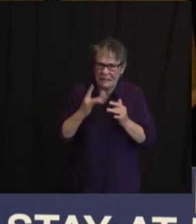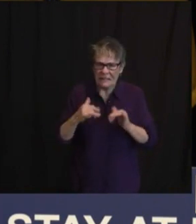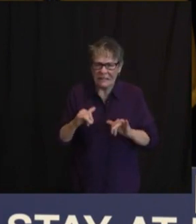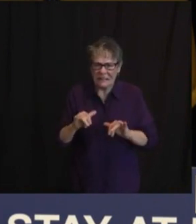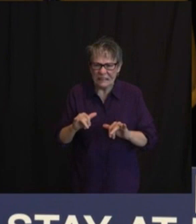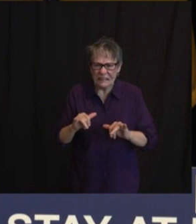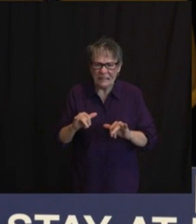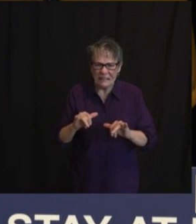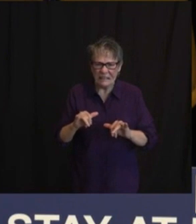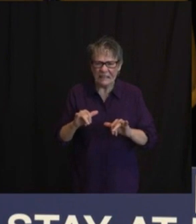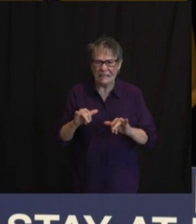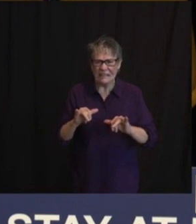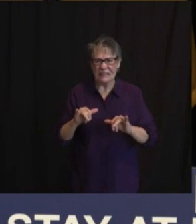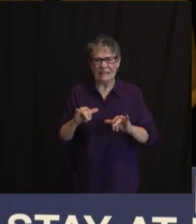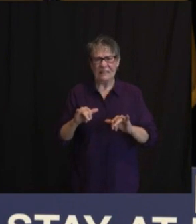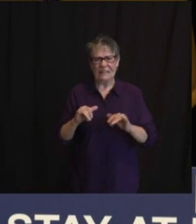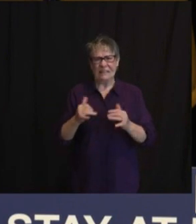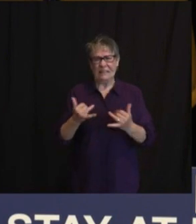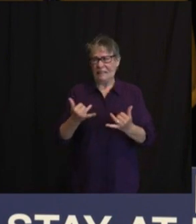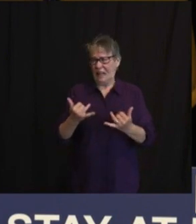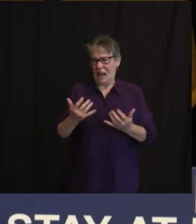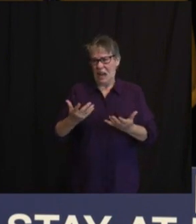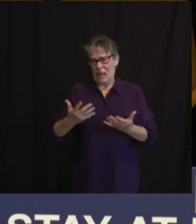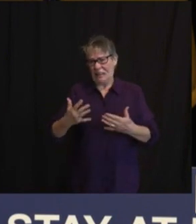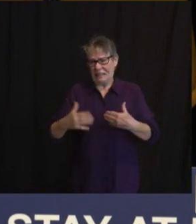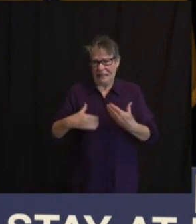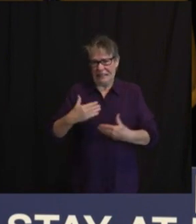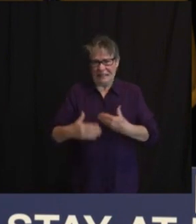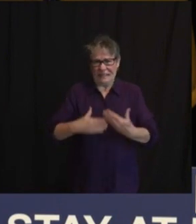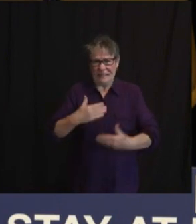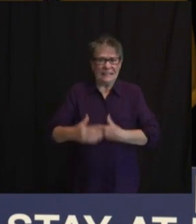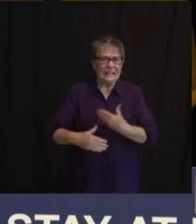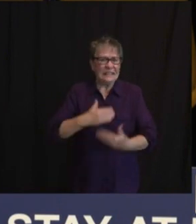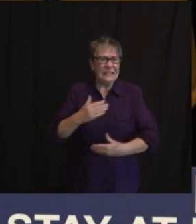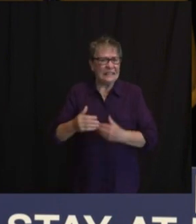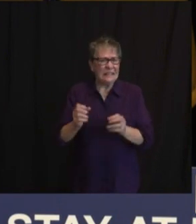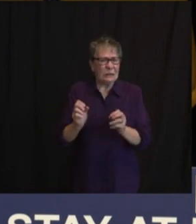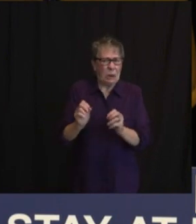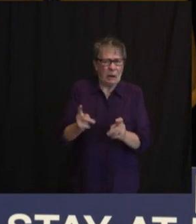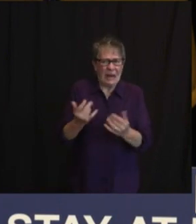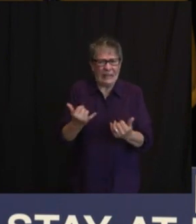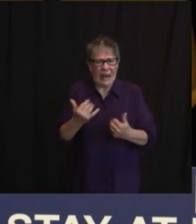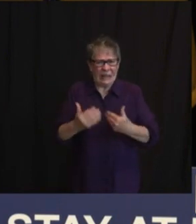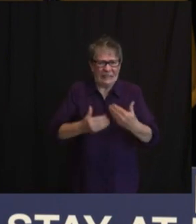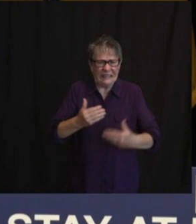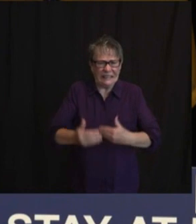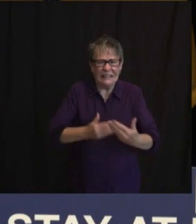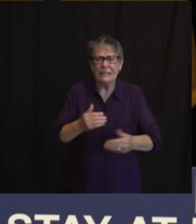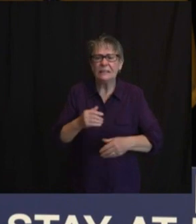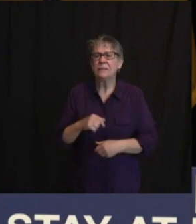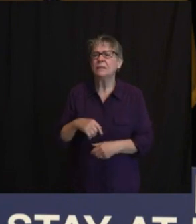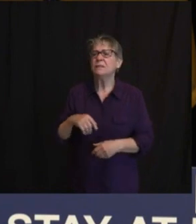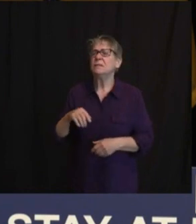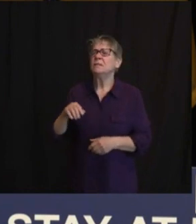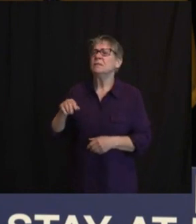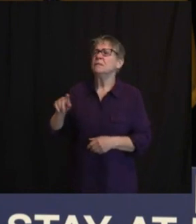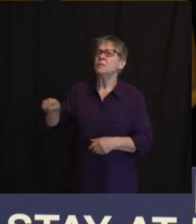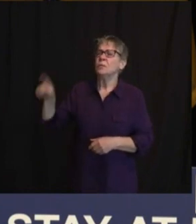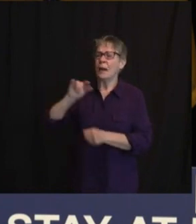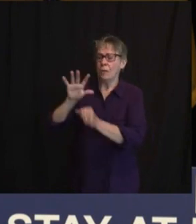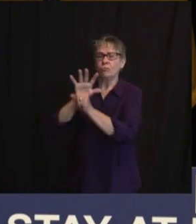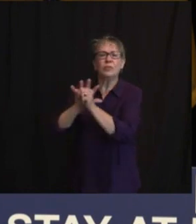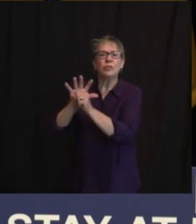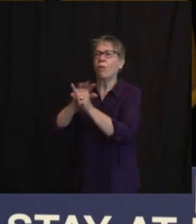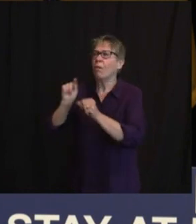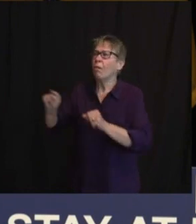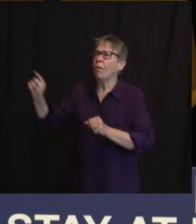joint multi-state agreement to develop a regional supply chain for personal protective equipment other than medical